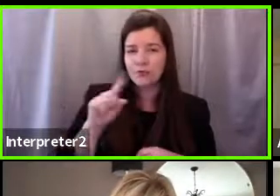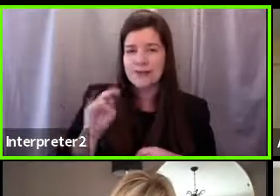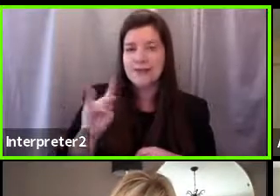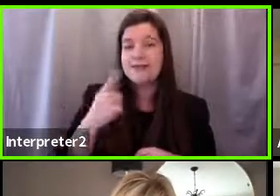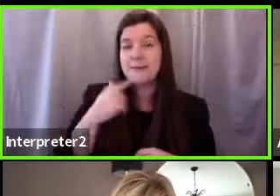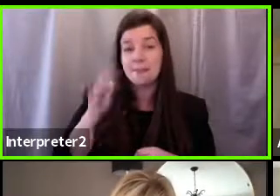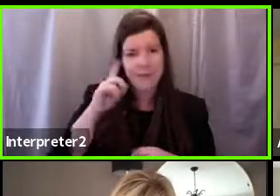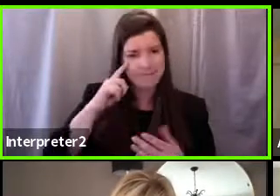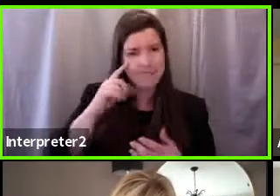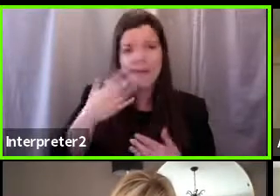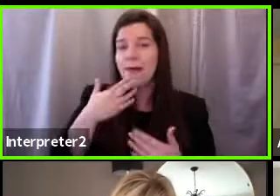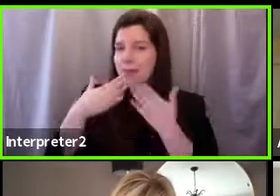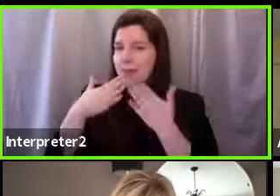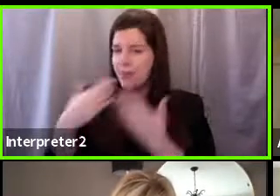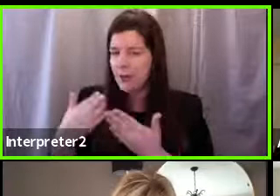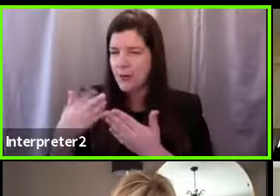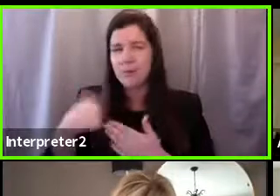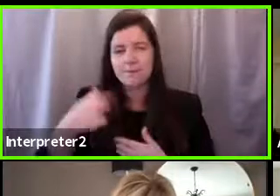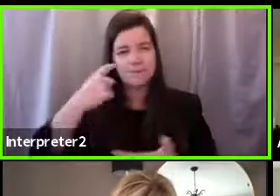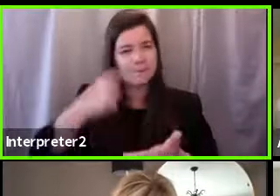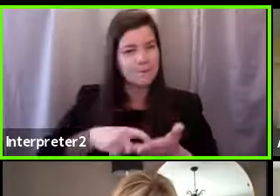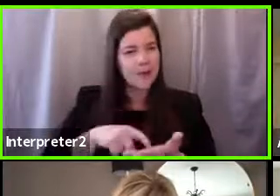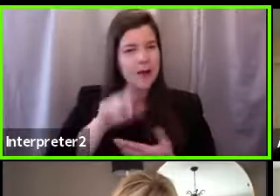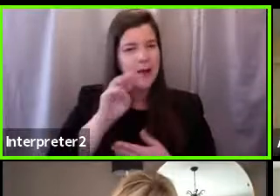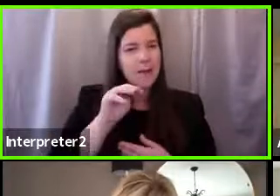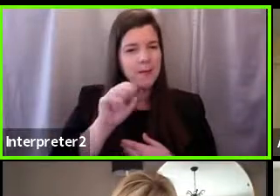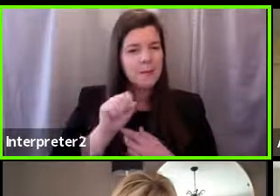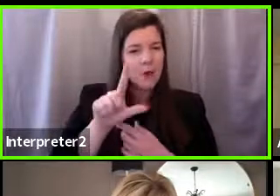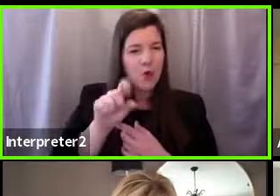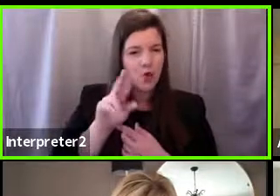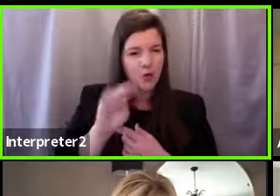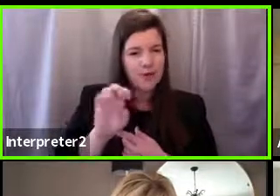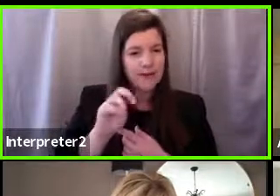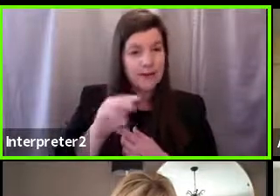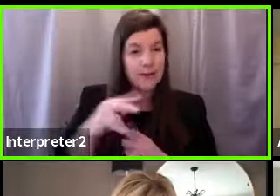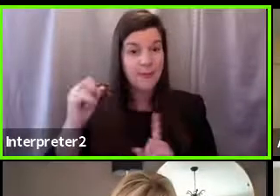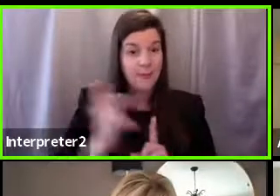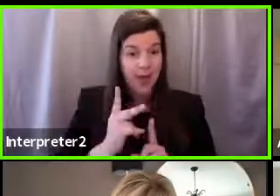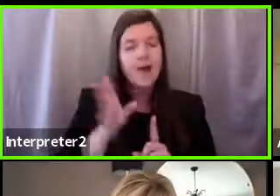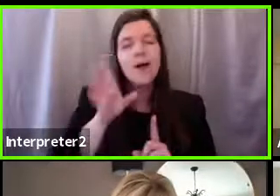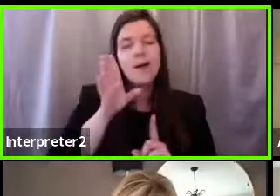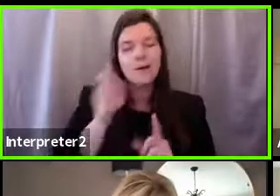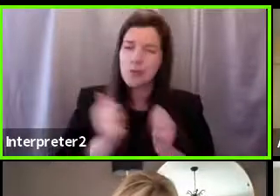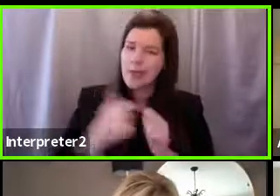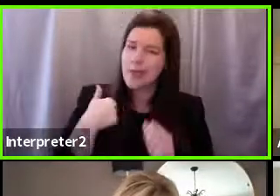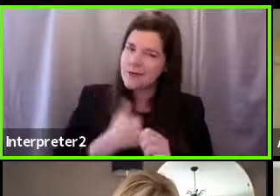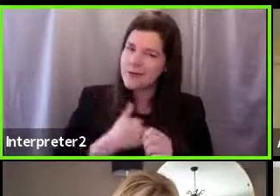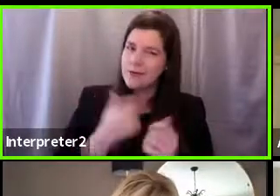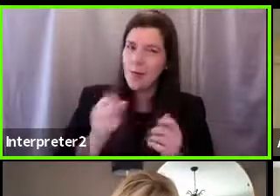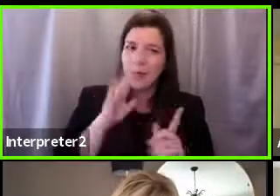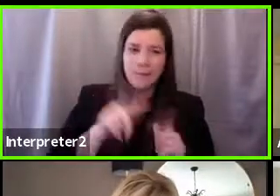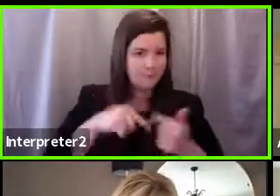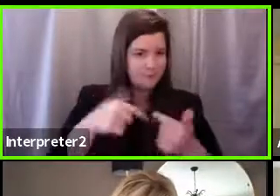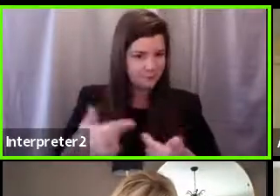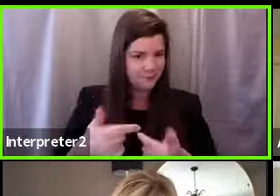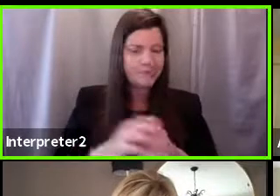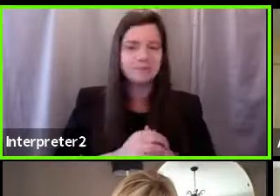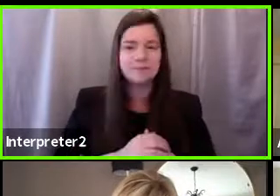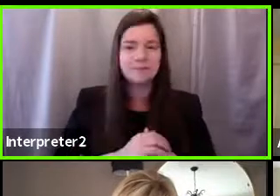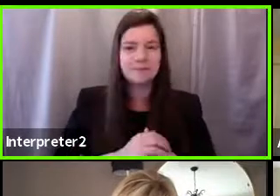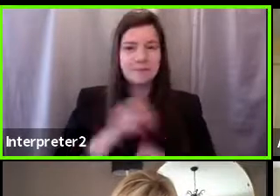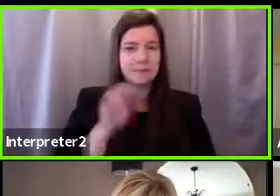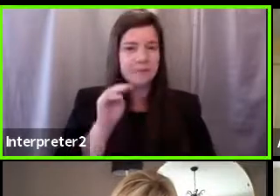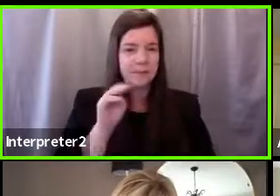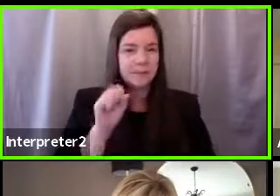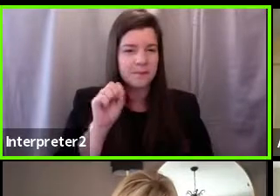is back and with us, and we'll turn it over to her. Hi, can you hear me? We